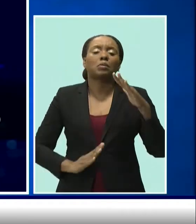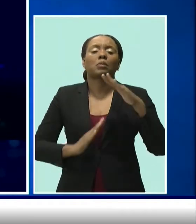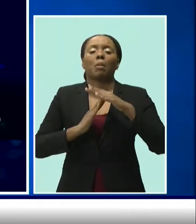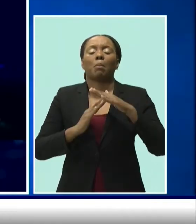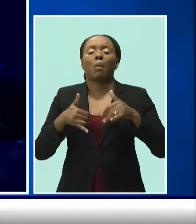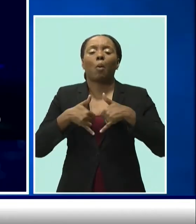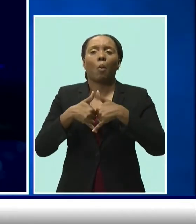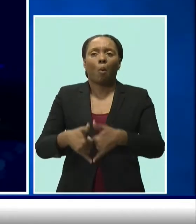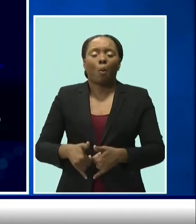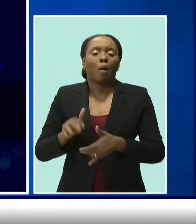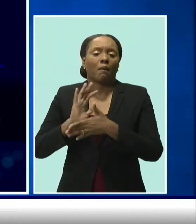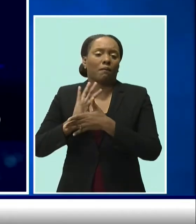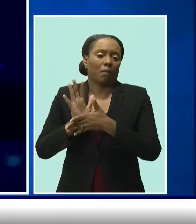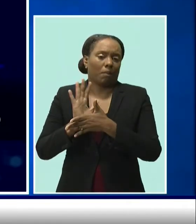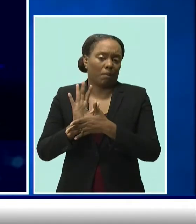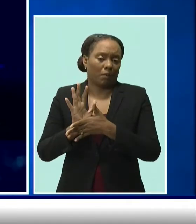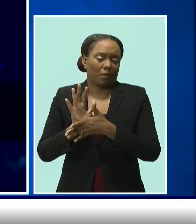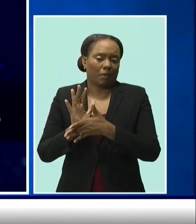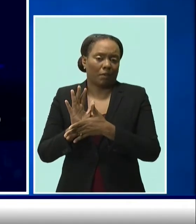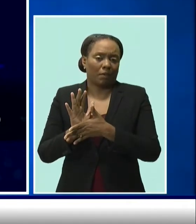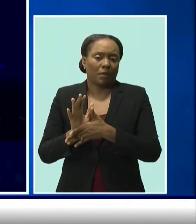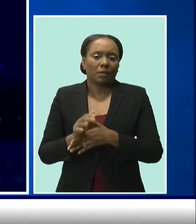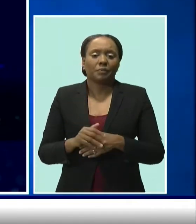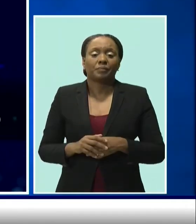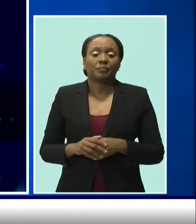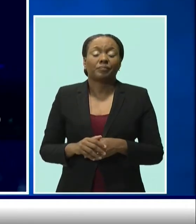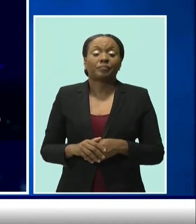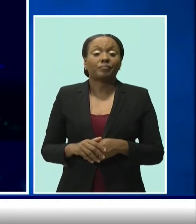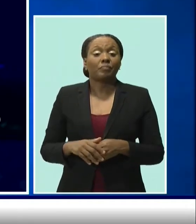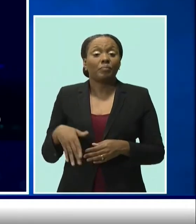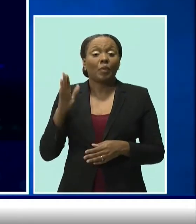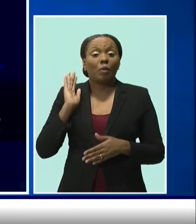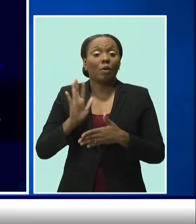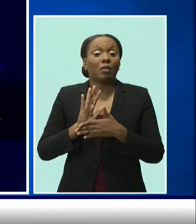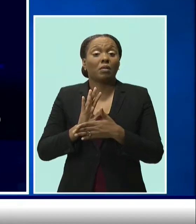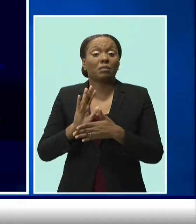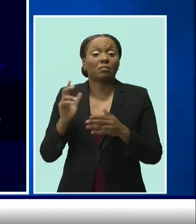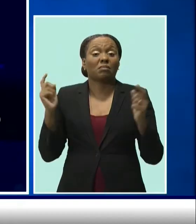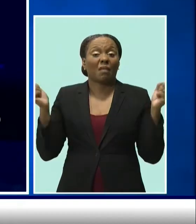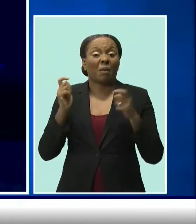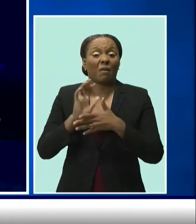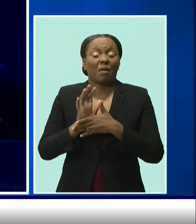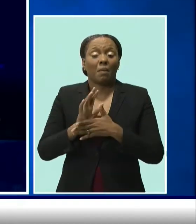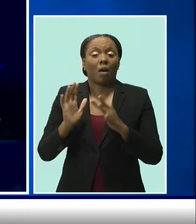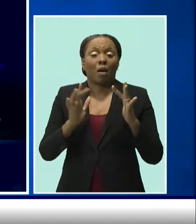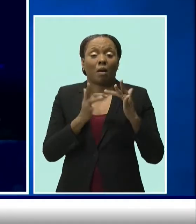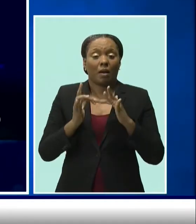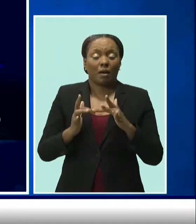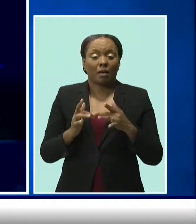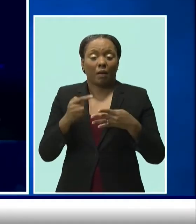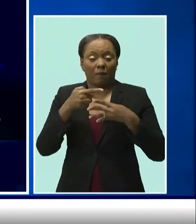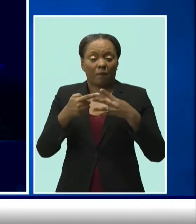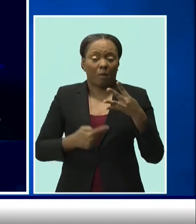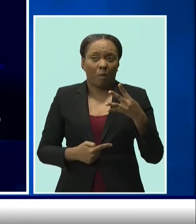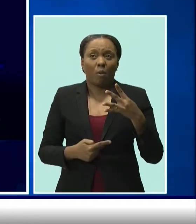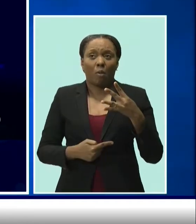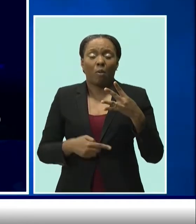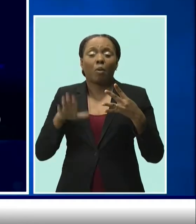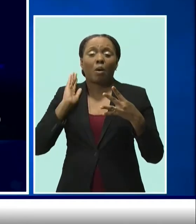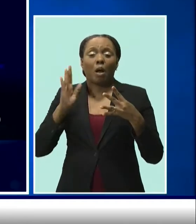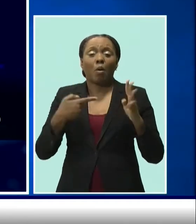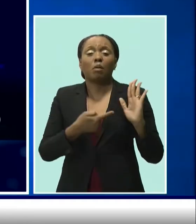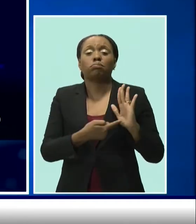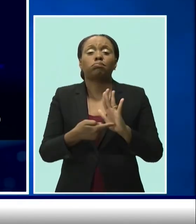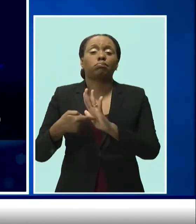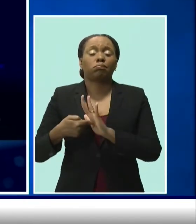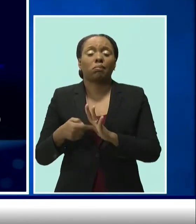years of NIFCA Film. But film is also going to be celebrated online. You can look out for 4 film features that will be launched